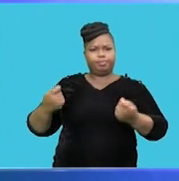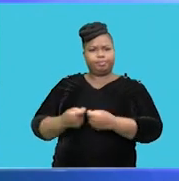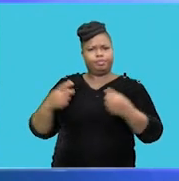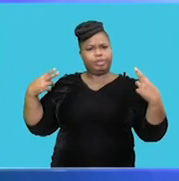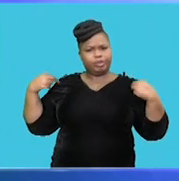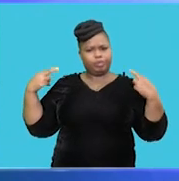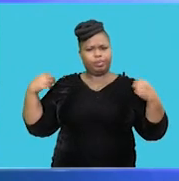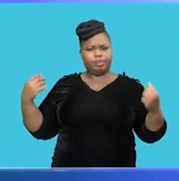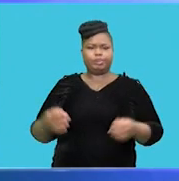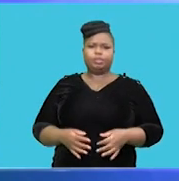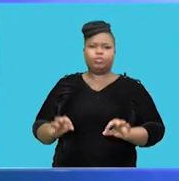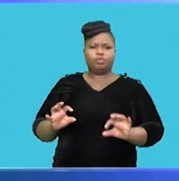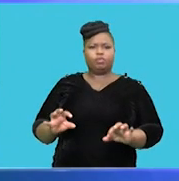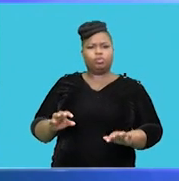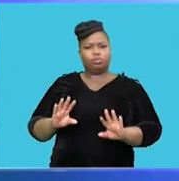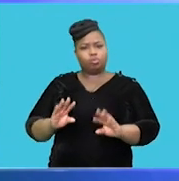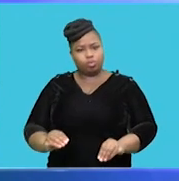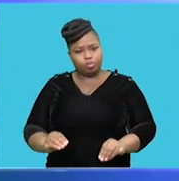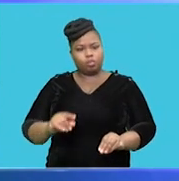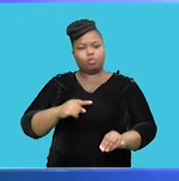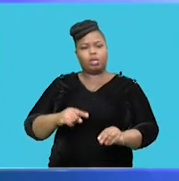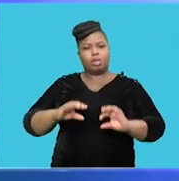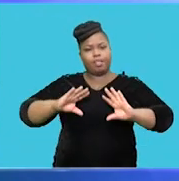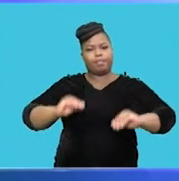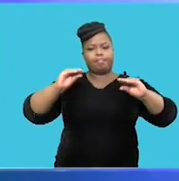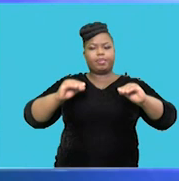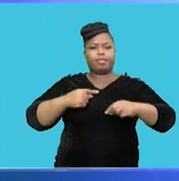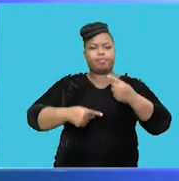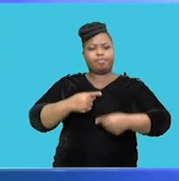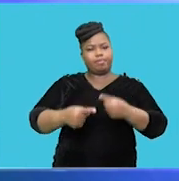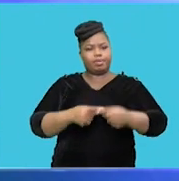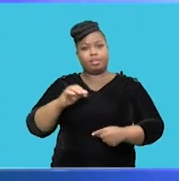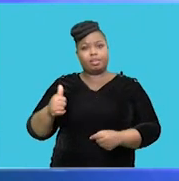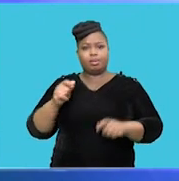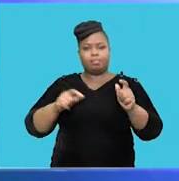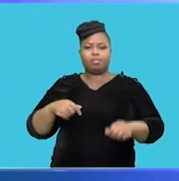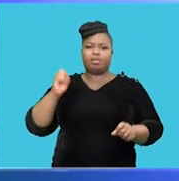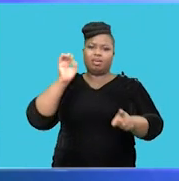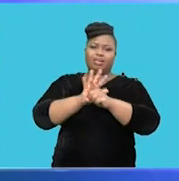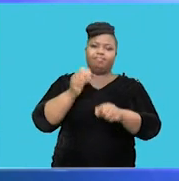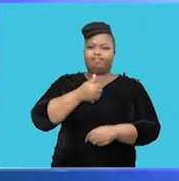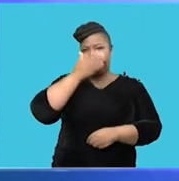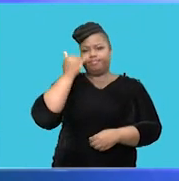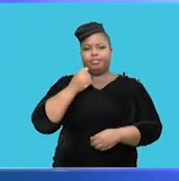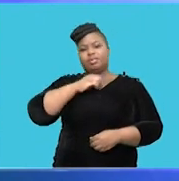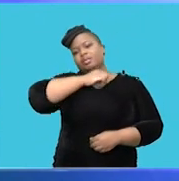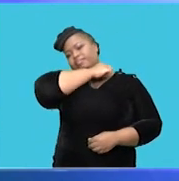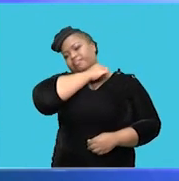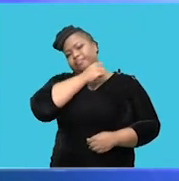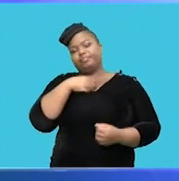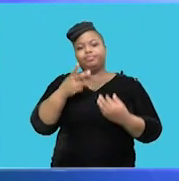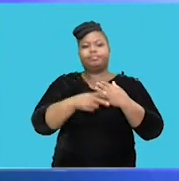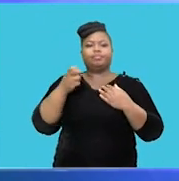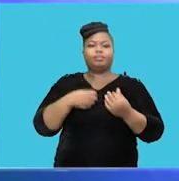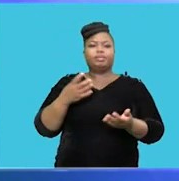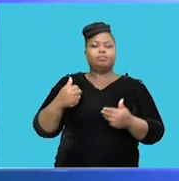ba Kebaeba potale gugubabeme uguzebe shinti iso nde bilikumile Ngingati besta selo abali sabanga ziwa bafikei baba bamba Inku unzibaba